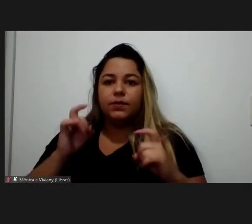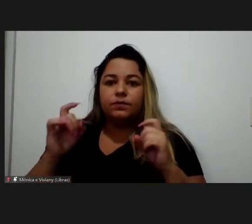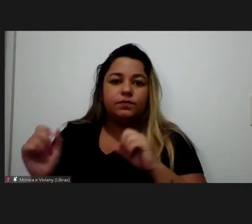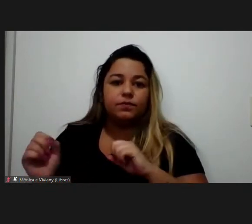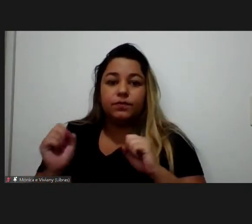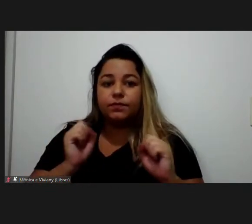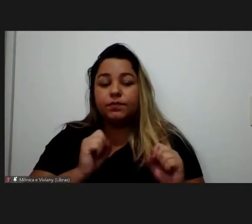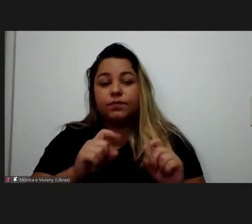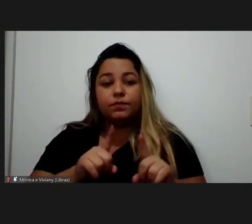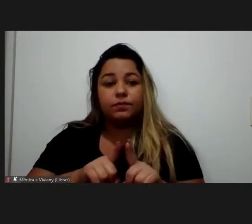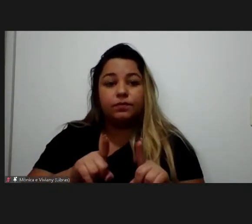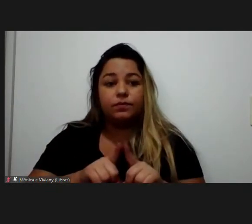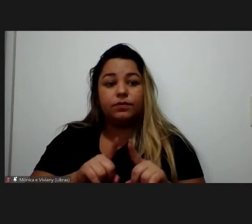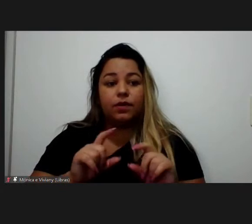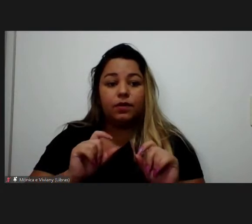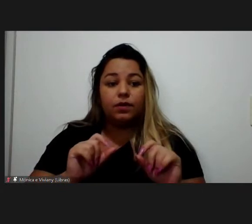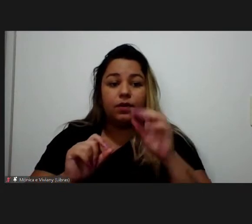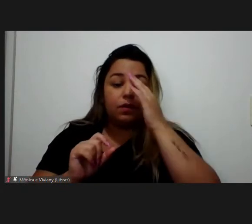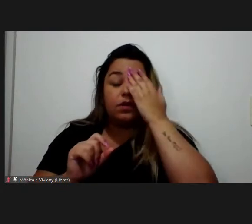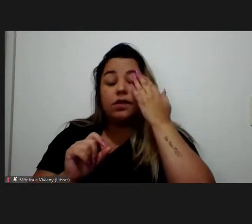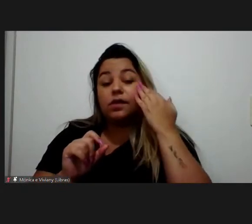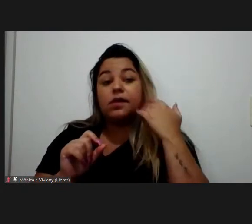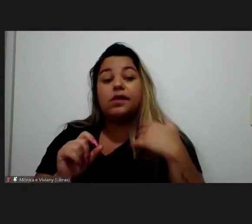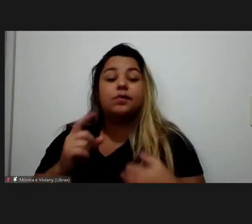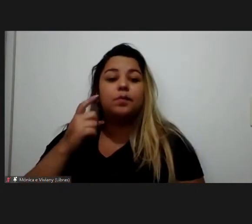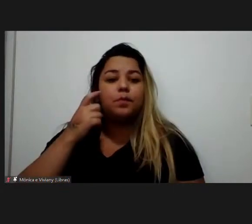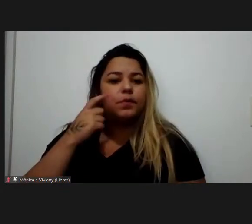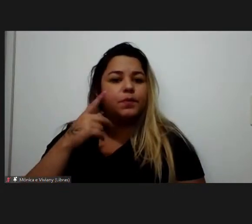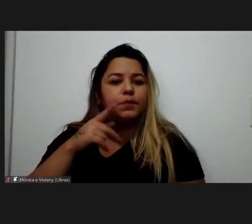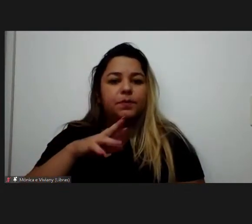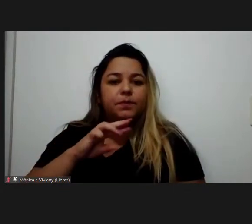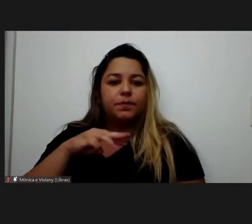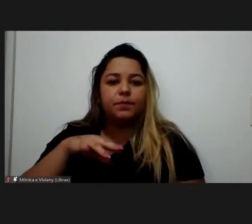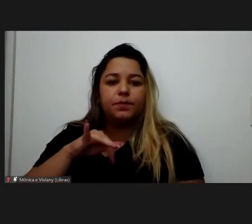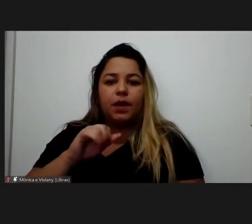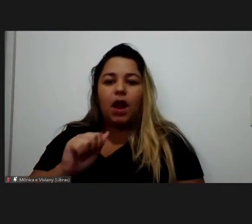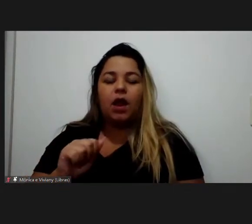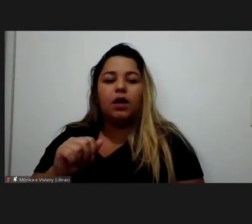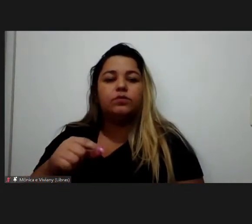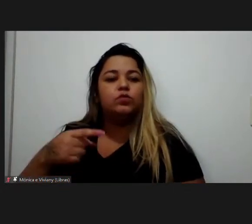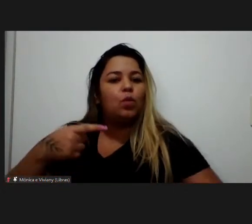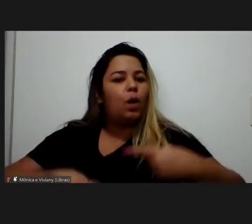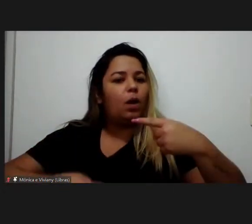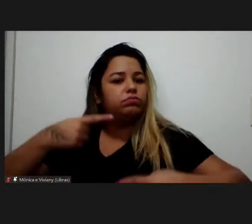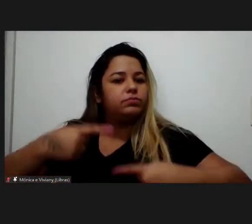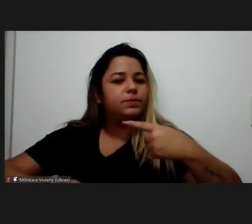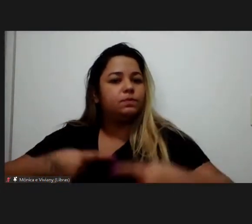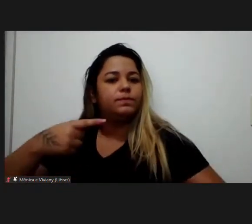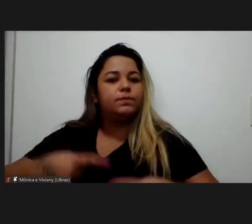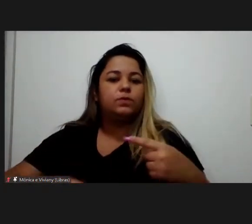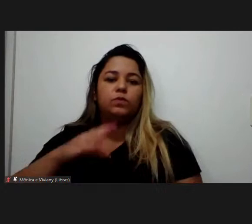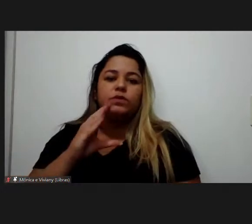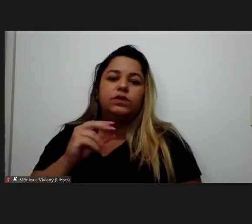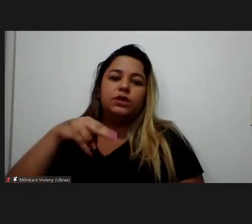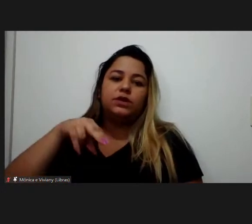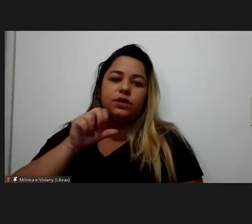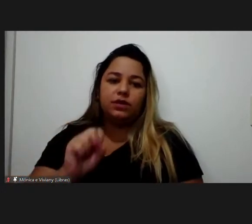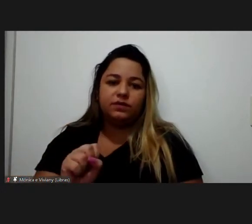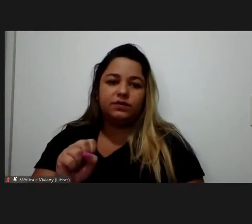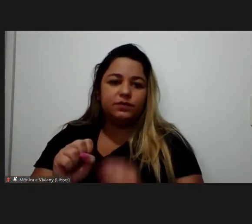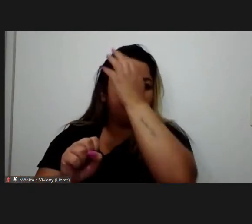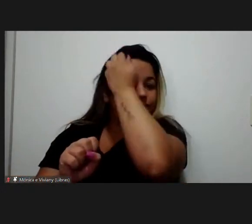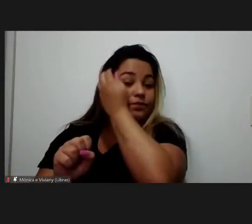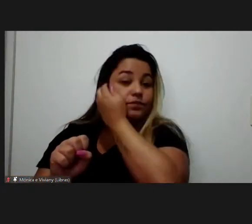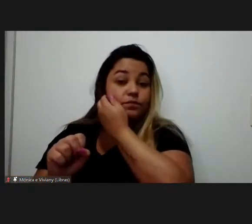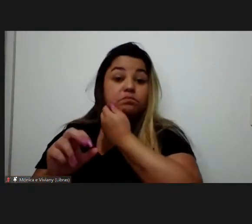Some of the concern could be brought in this primary health care because of the